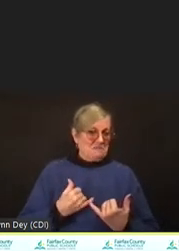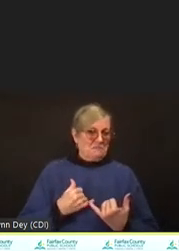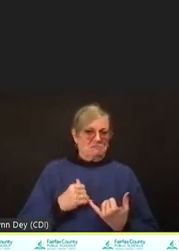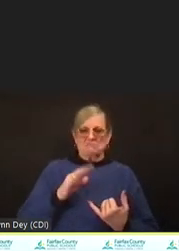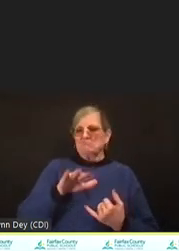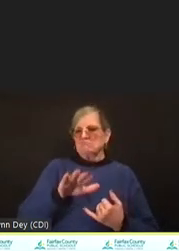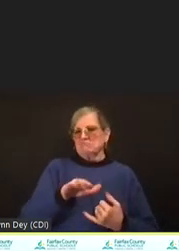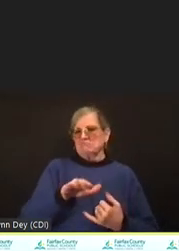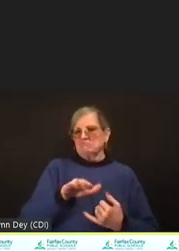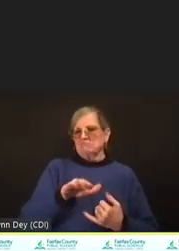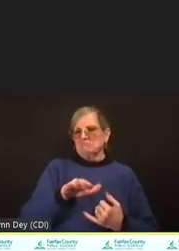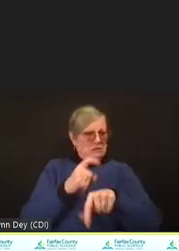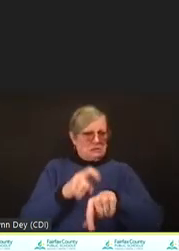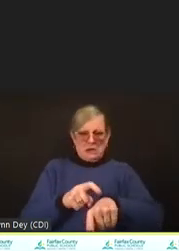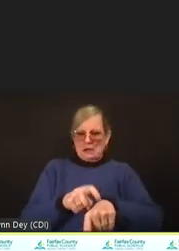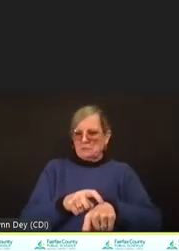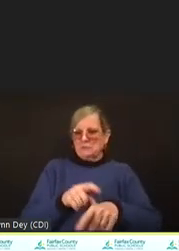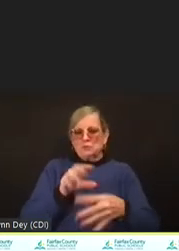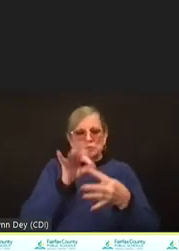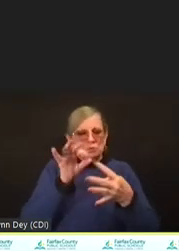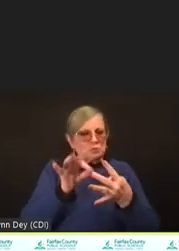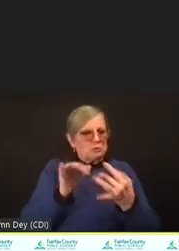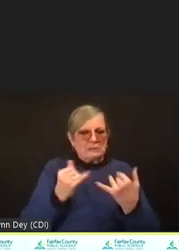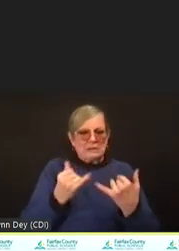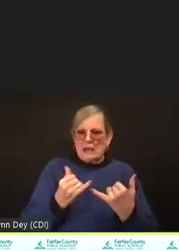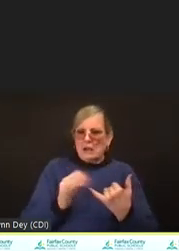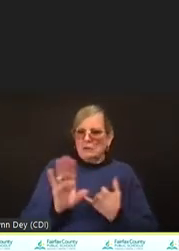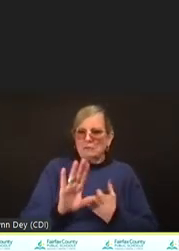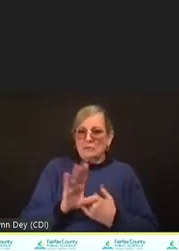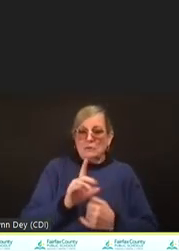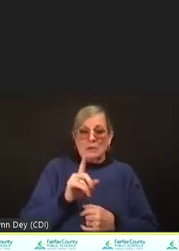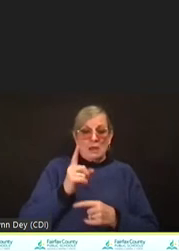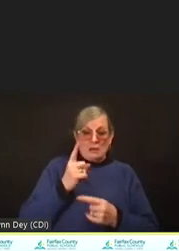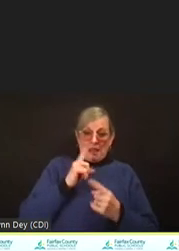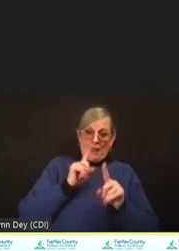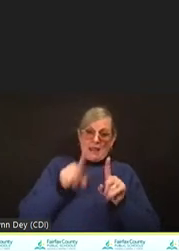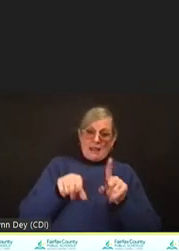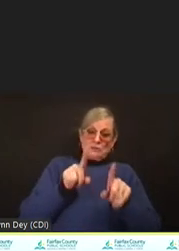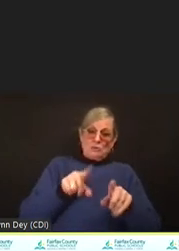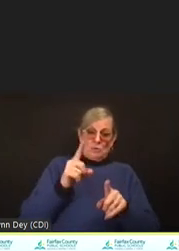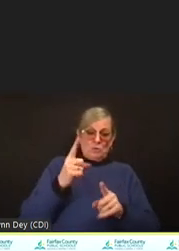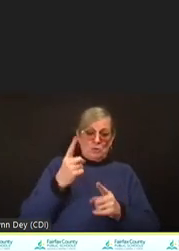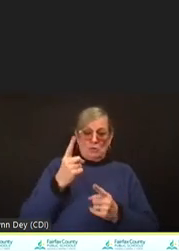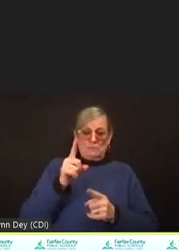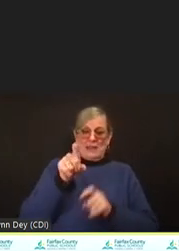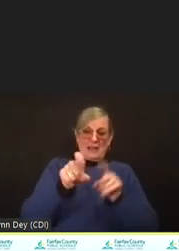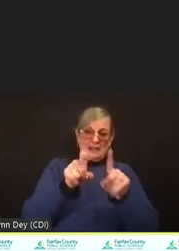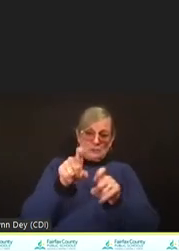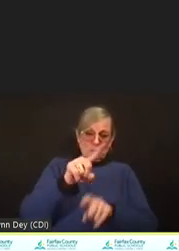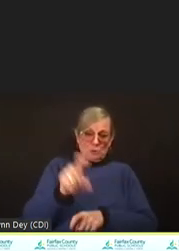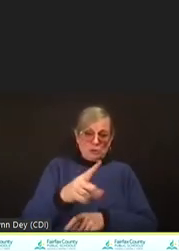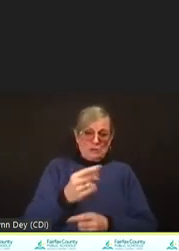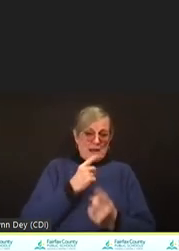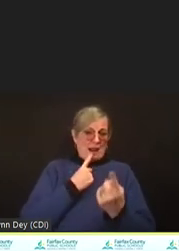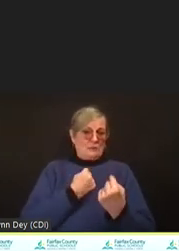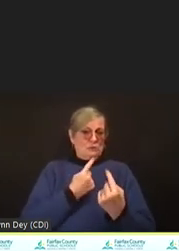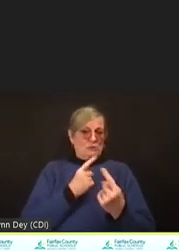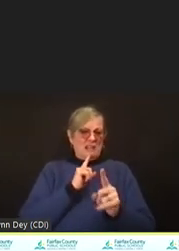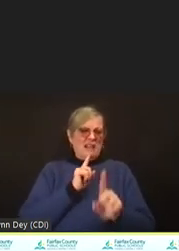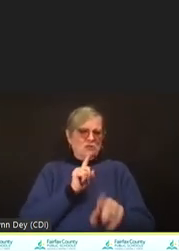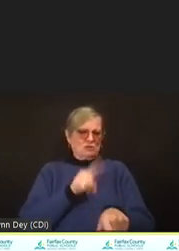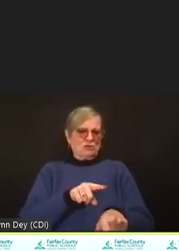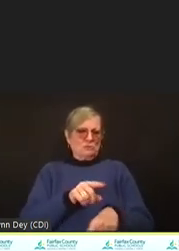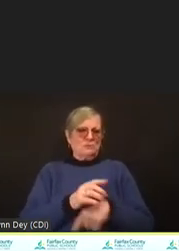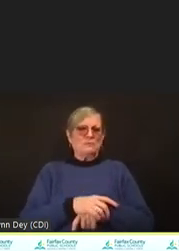We are here to answer questions and to get feedback on any of the information you've heard today or over the last